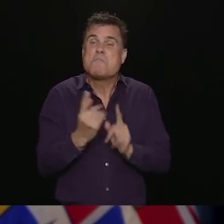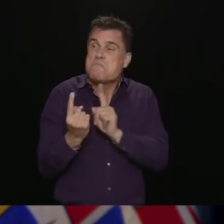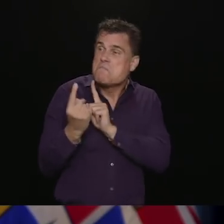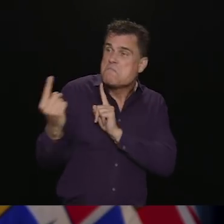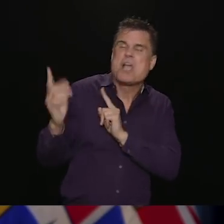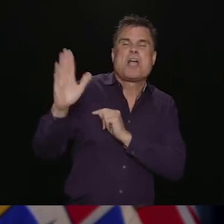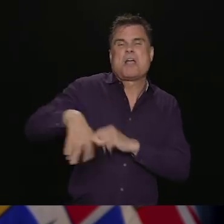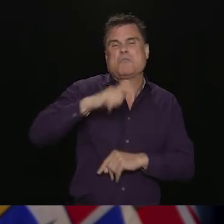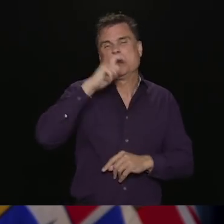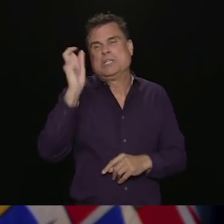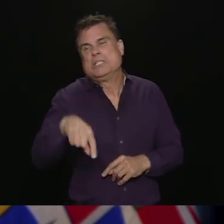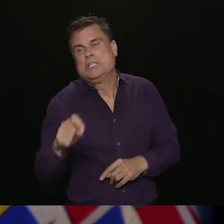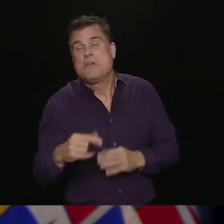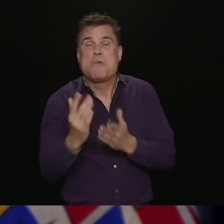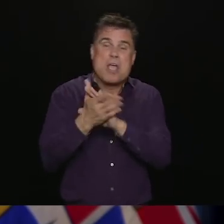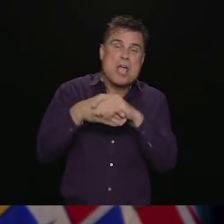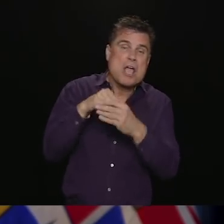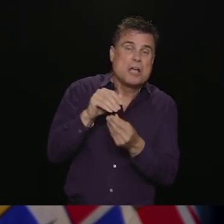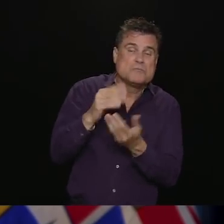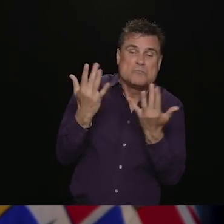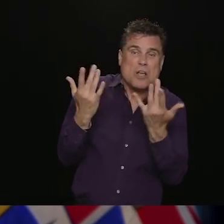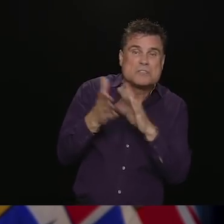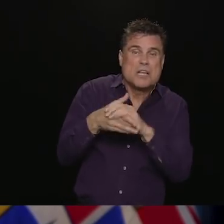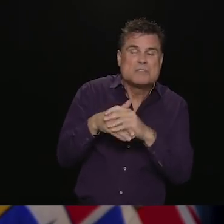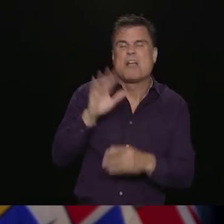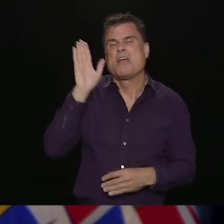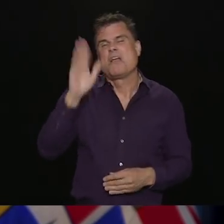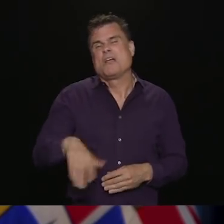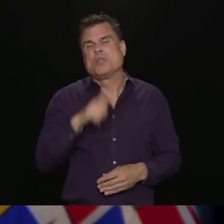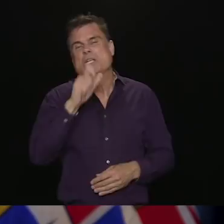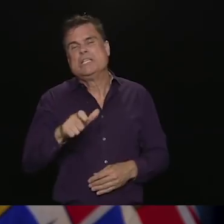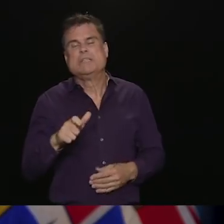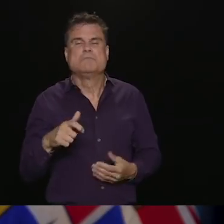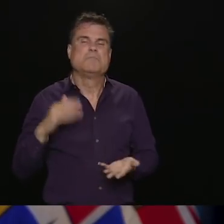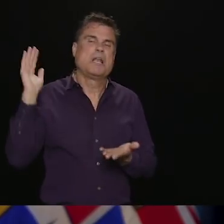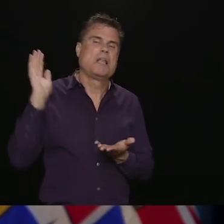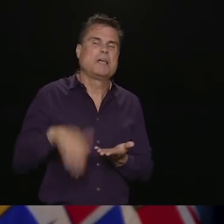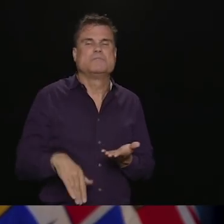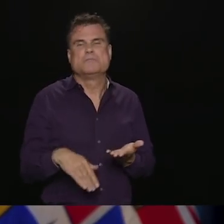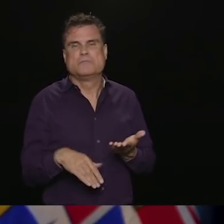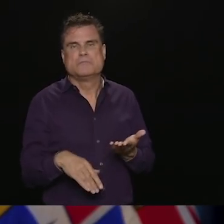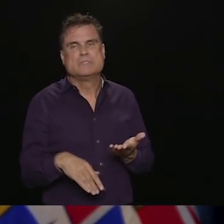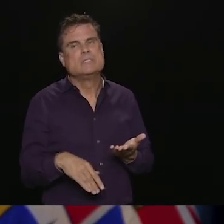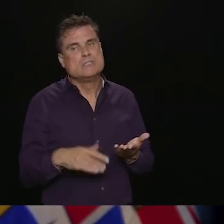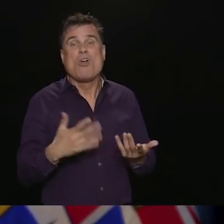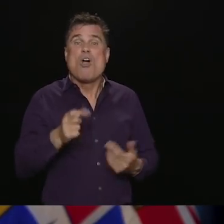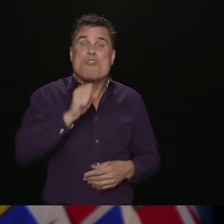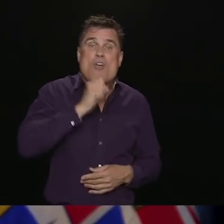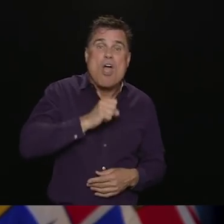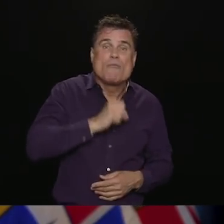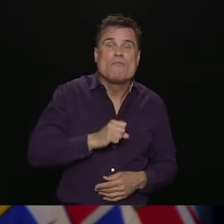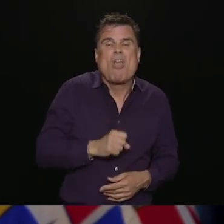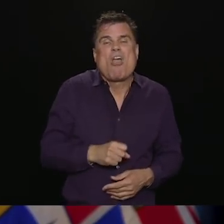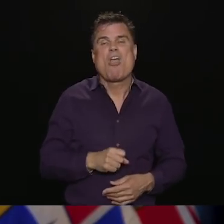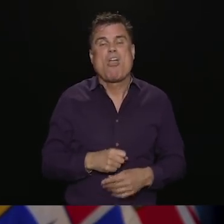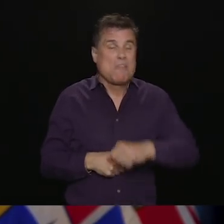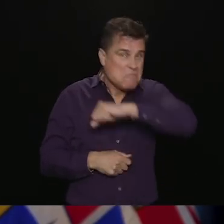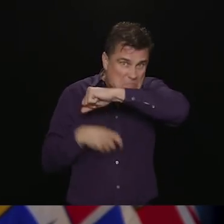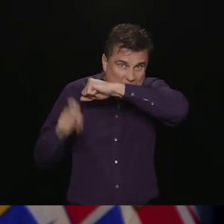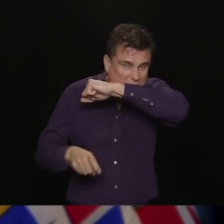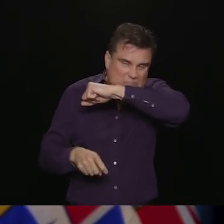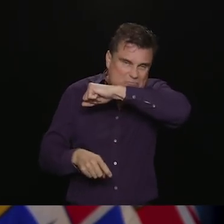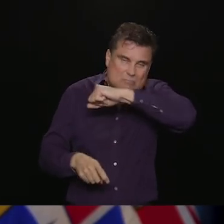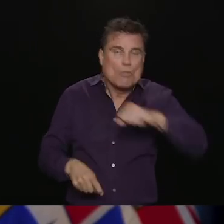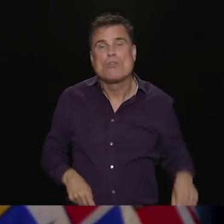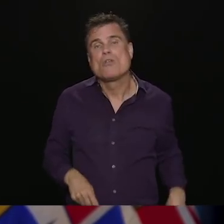and staying home if we're ill. It does not mean in any way, and I said this a number of times, that gatherings can increase and that more